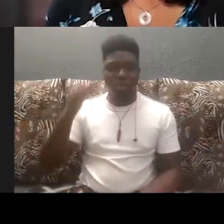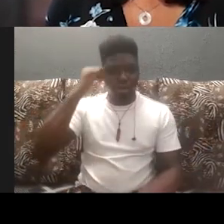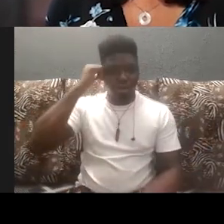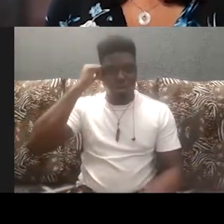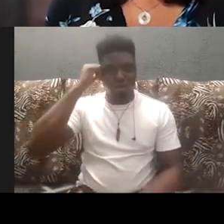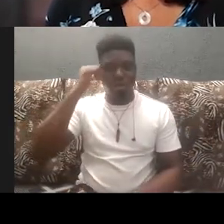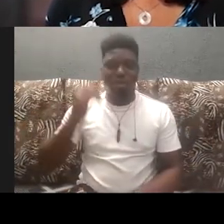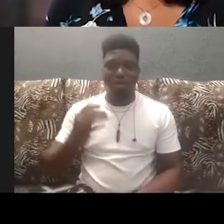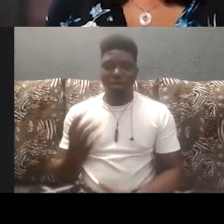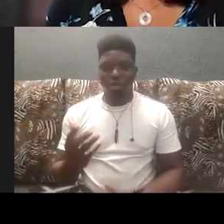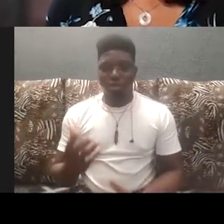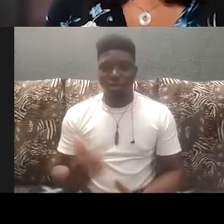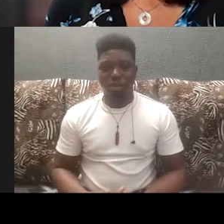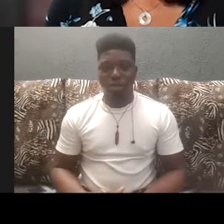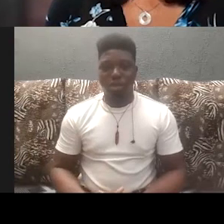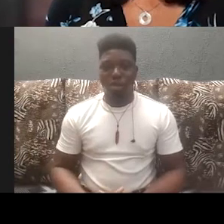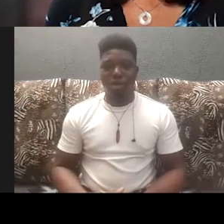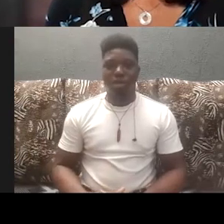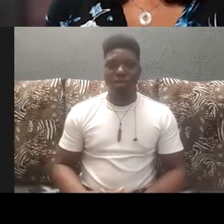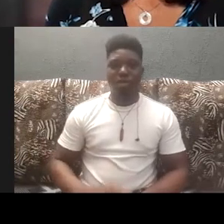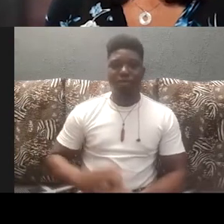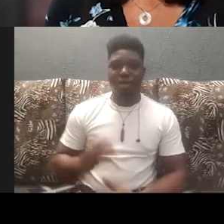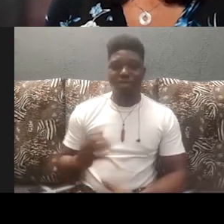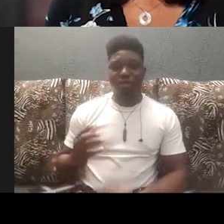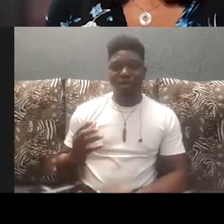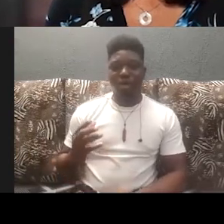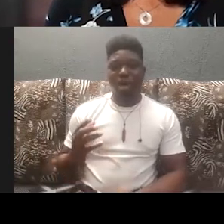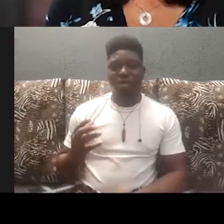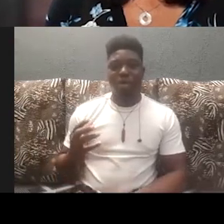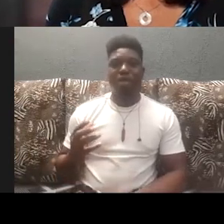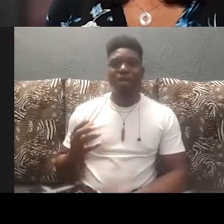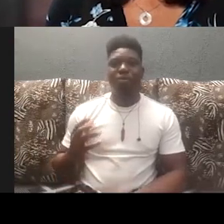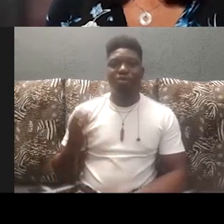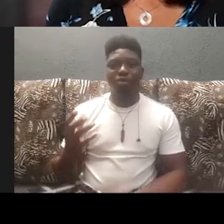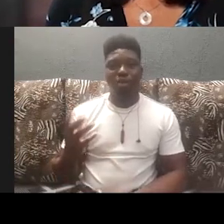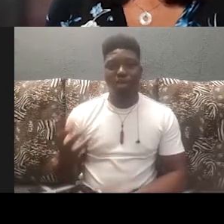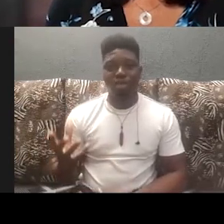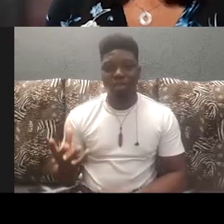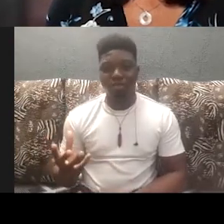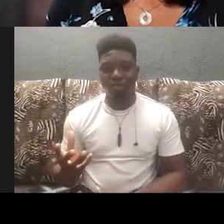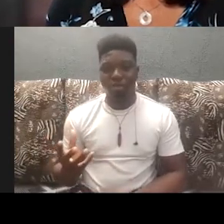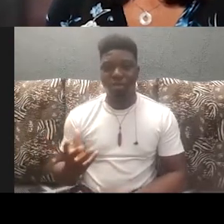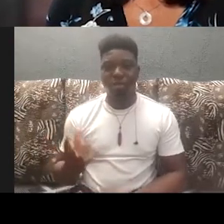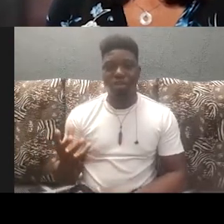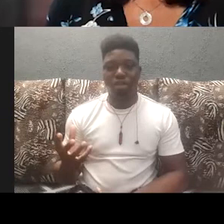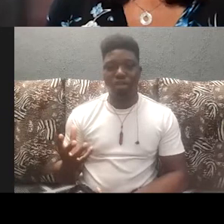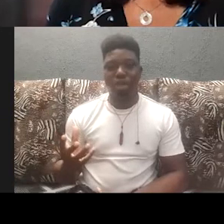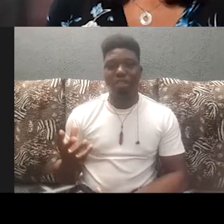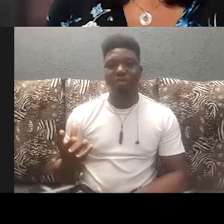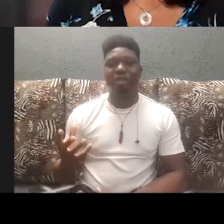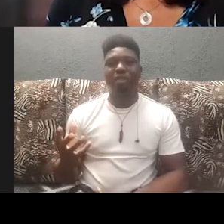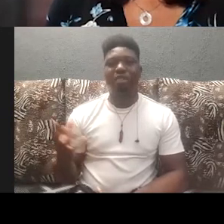much. But today, so on the part of how we can promote inclusion